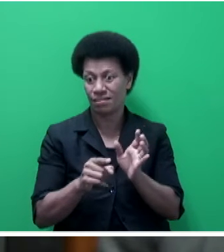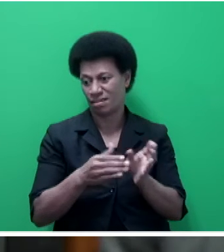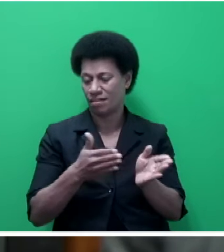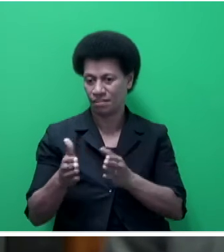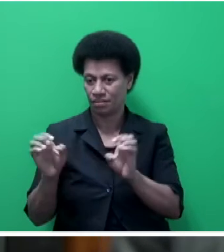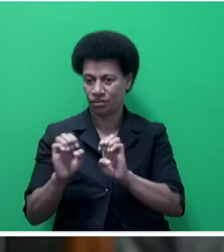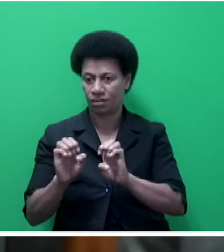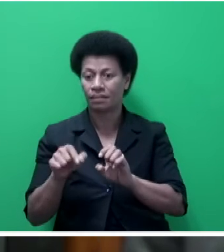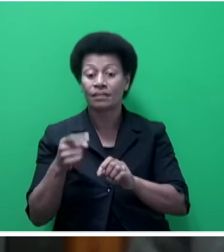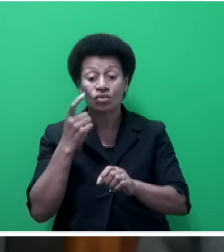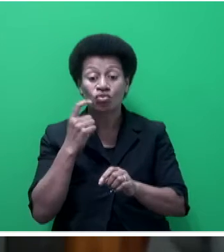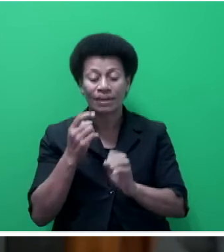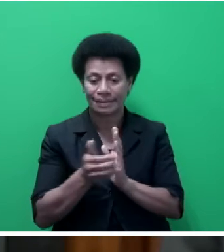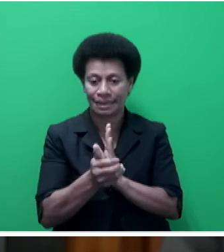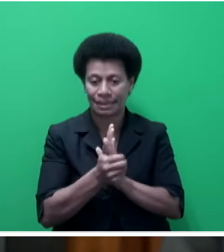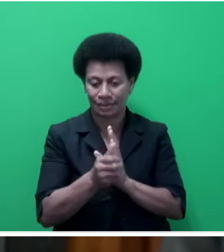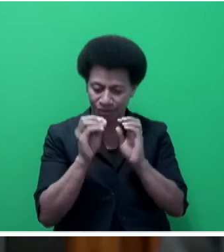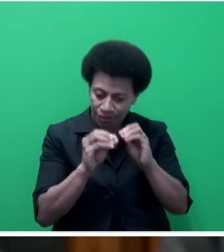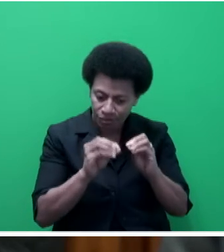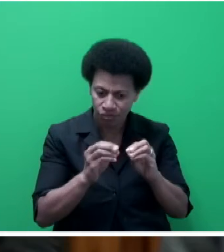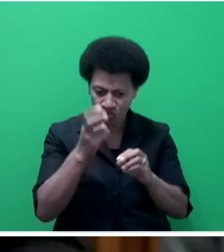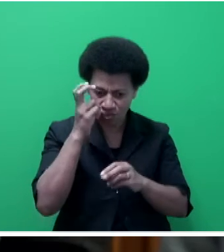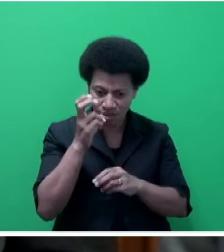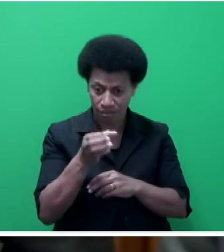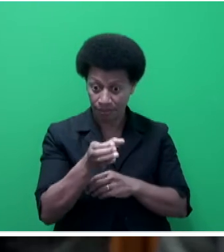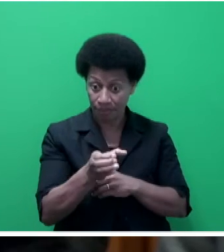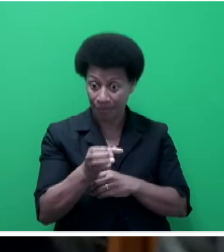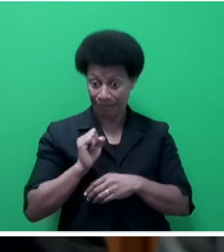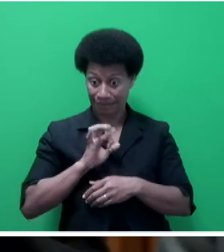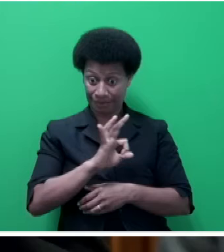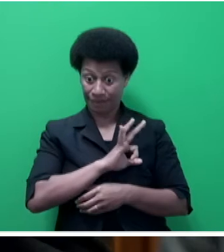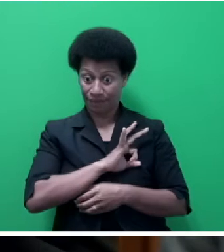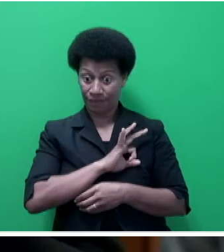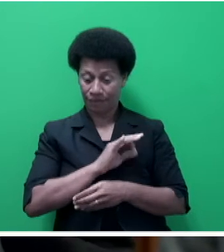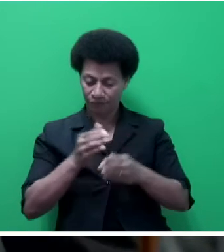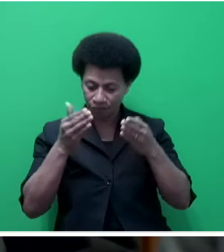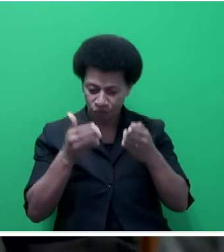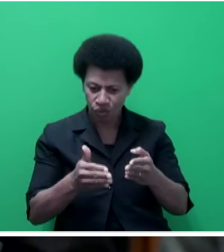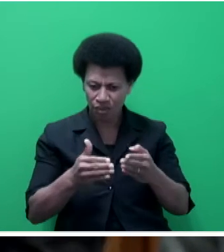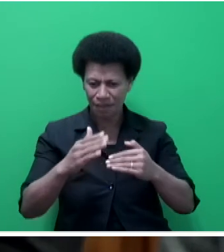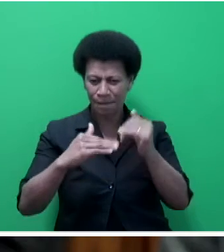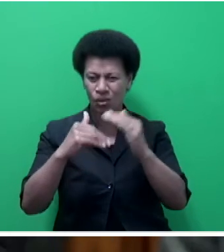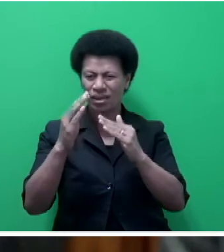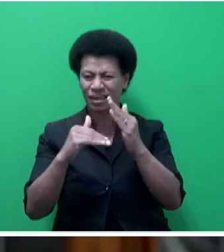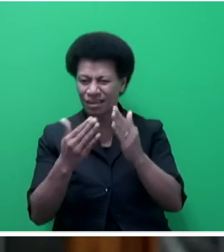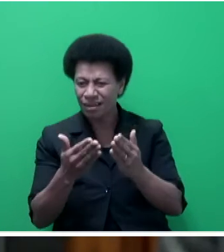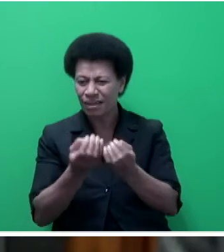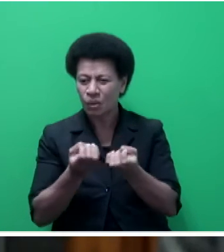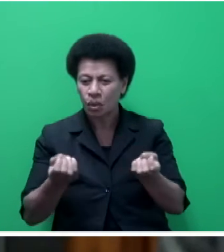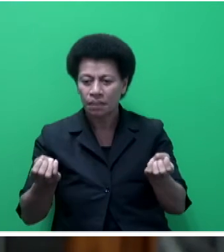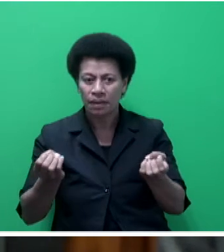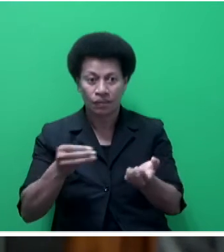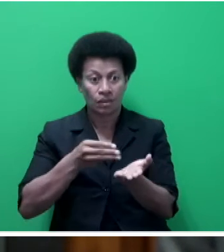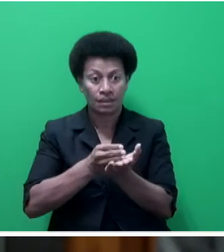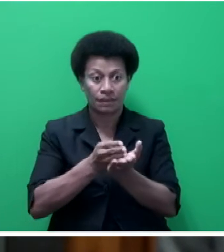medicine, upgrading equipment and medical appliances for the department, and addressing the infrastructure requirements to effectively deliver the services.